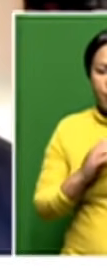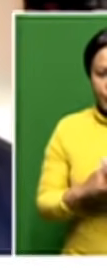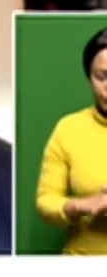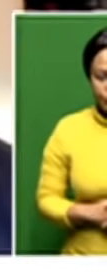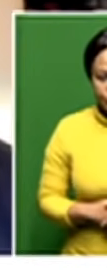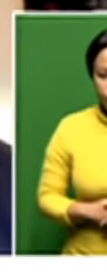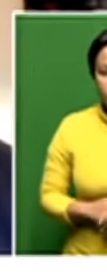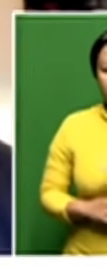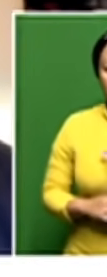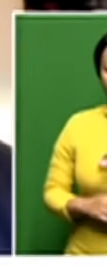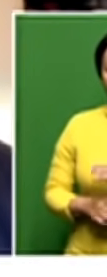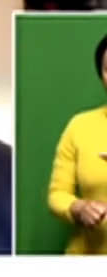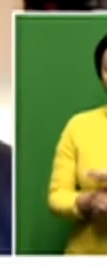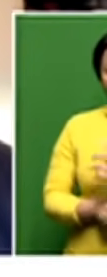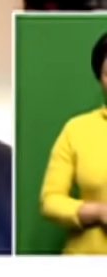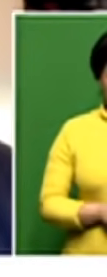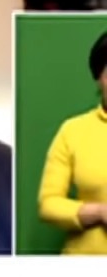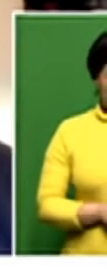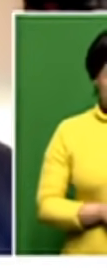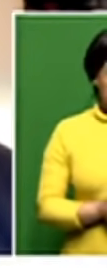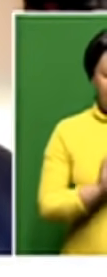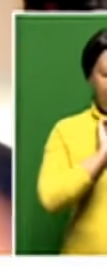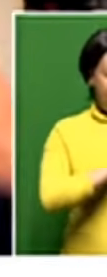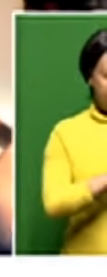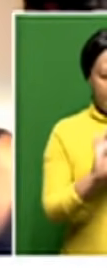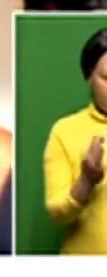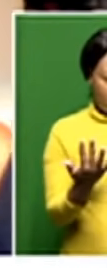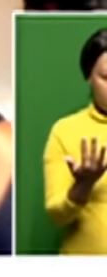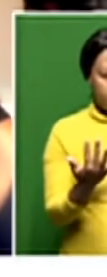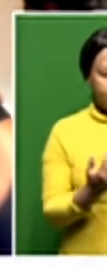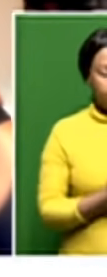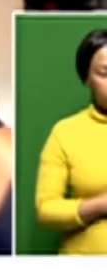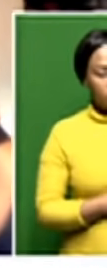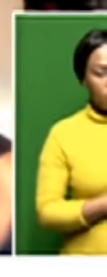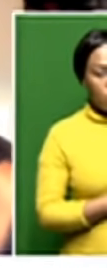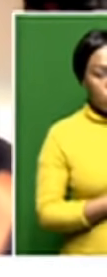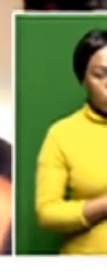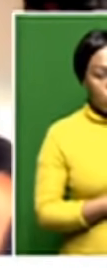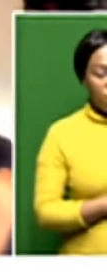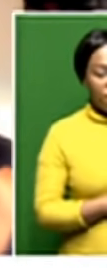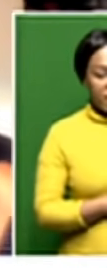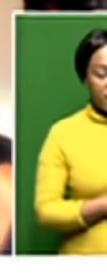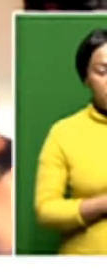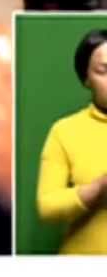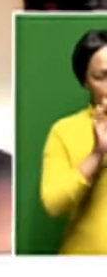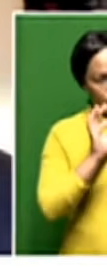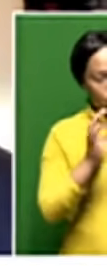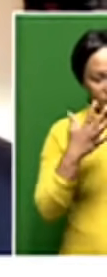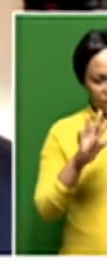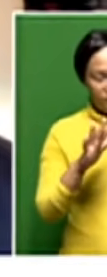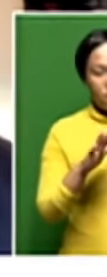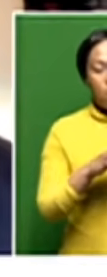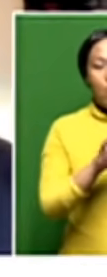let's understand how this actually happened and how it was discovered. So you have gone through that with us already. You said